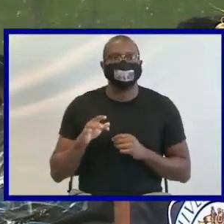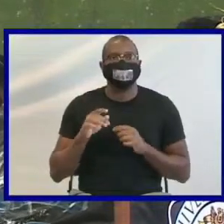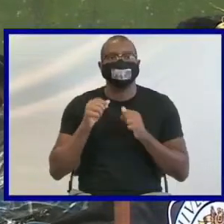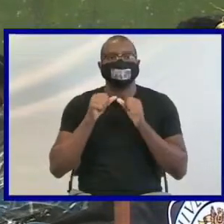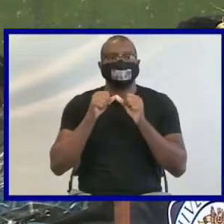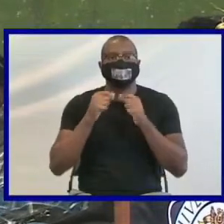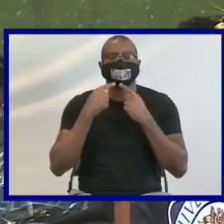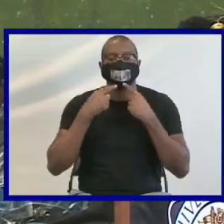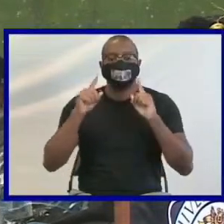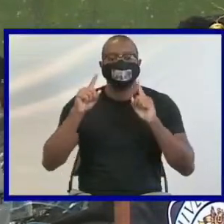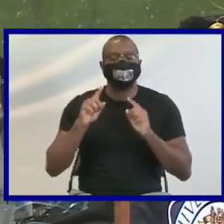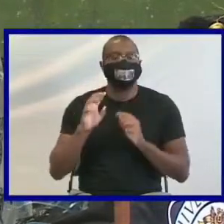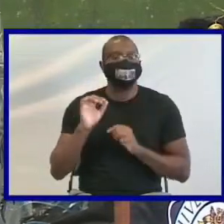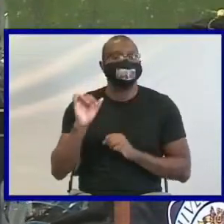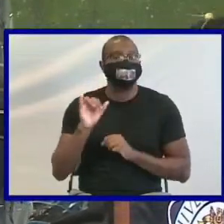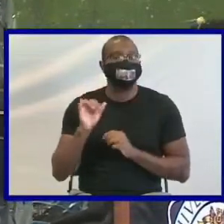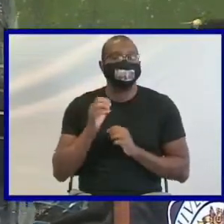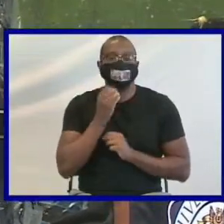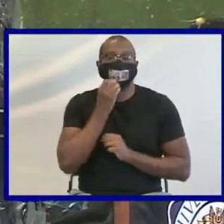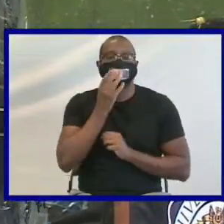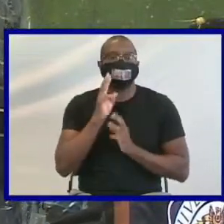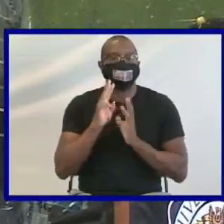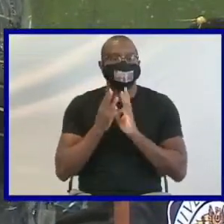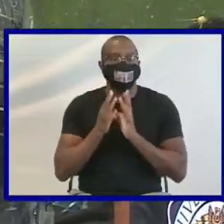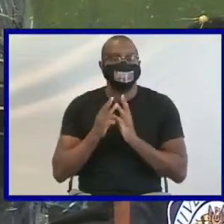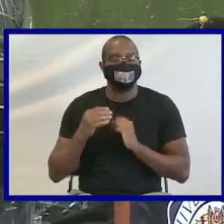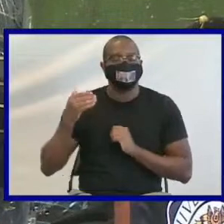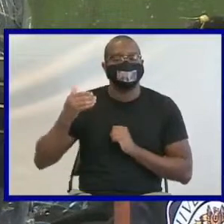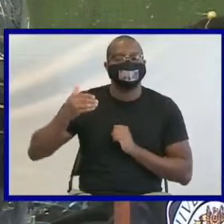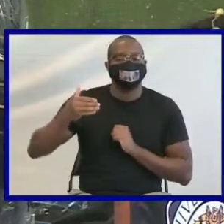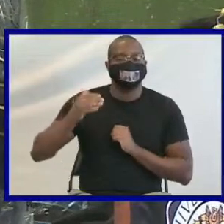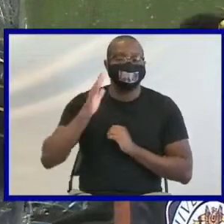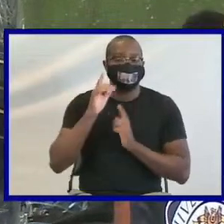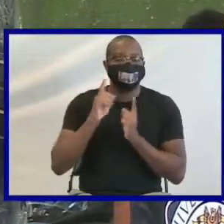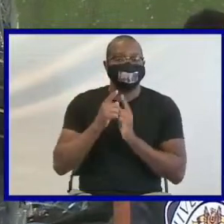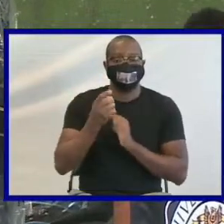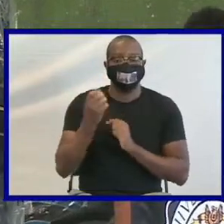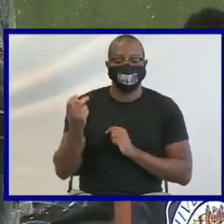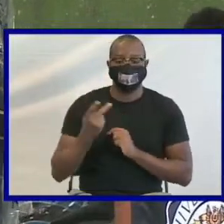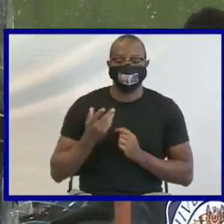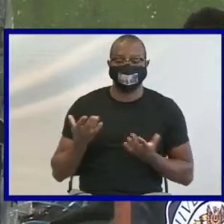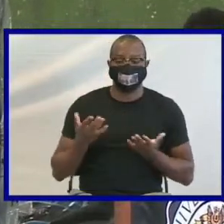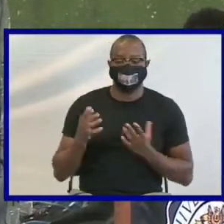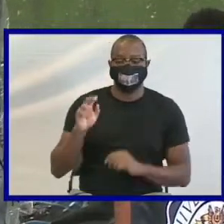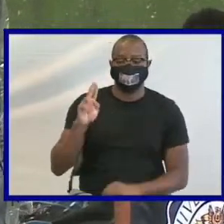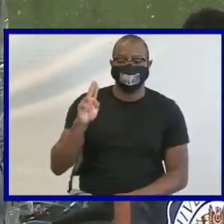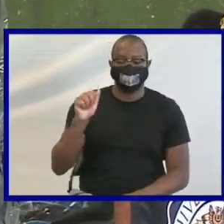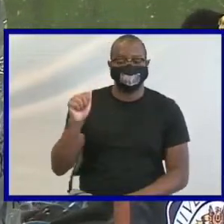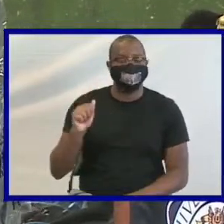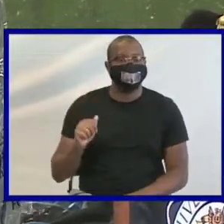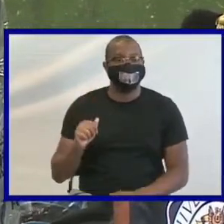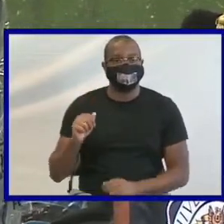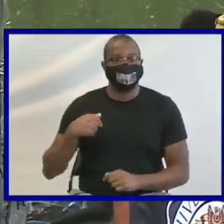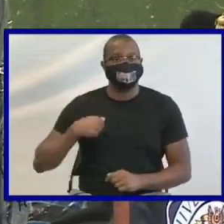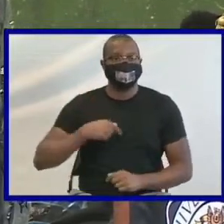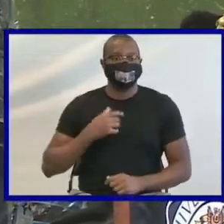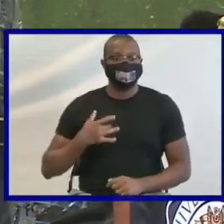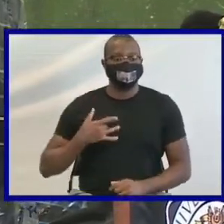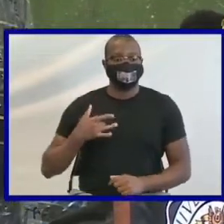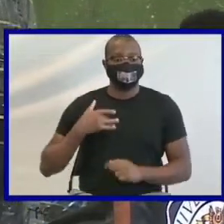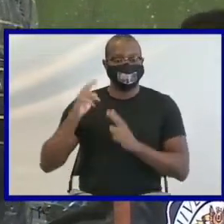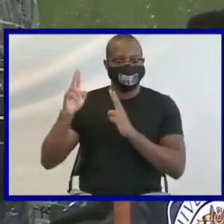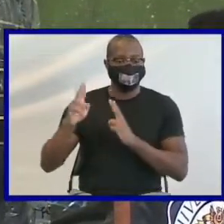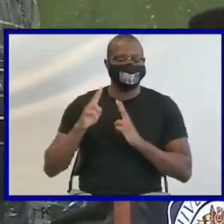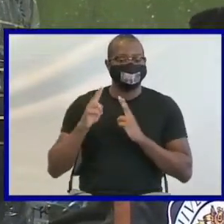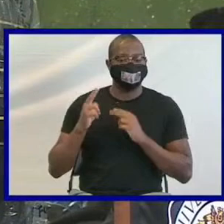And from time to time, we'll lead you back here to your alma mater. We are honored to join with your families, friends,